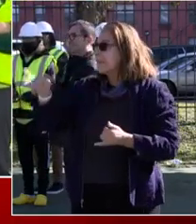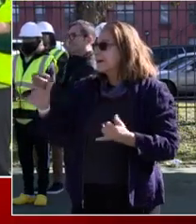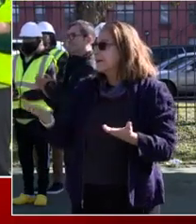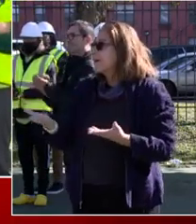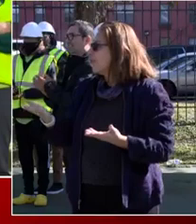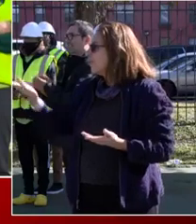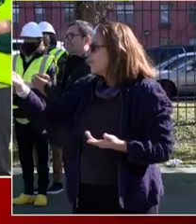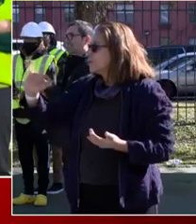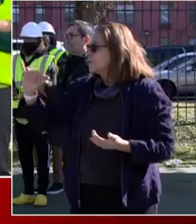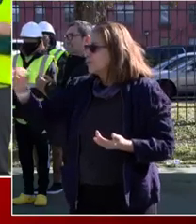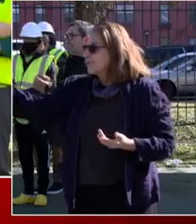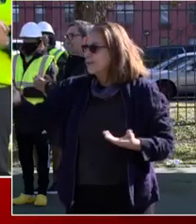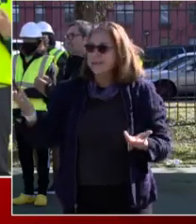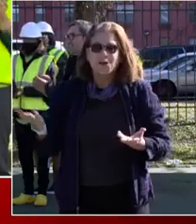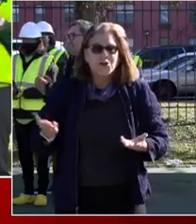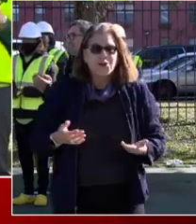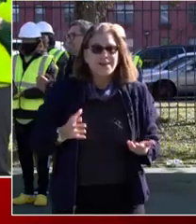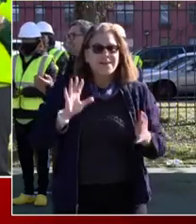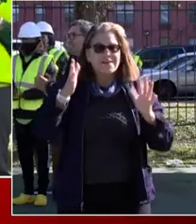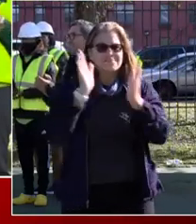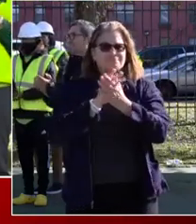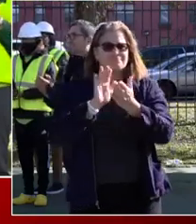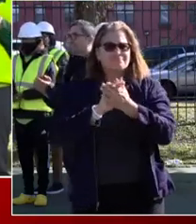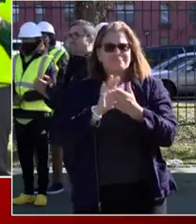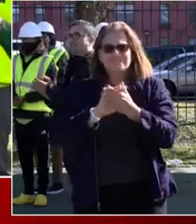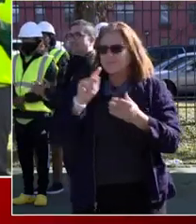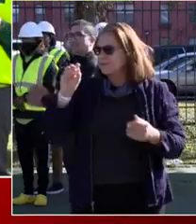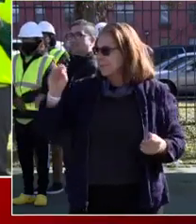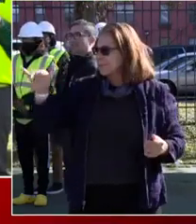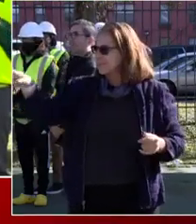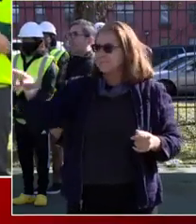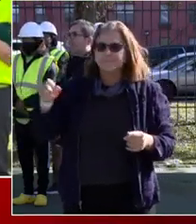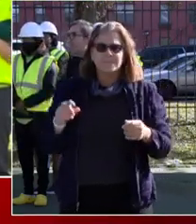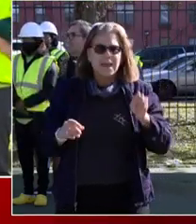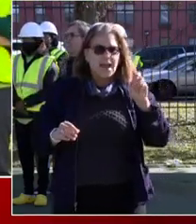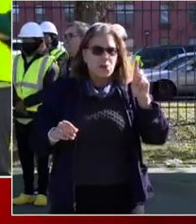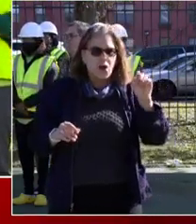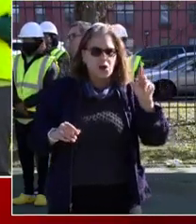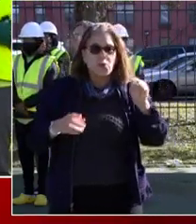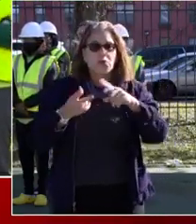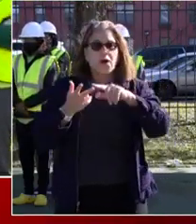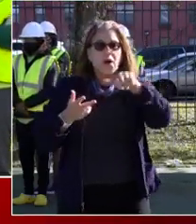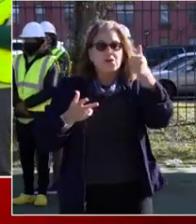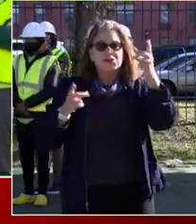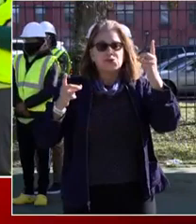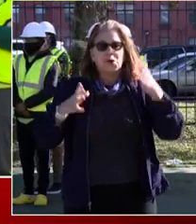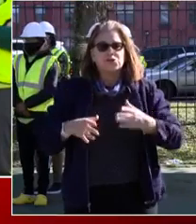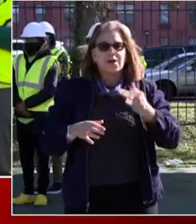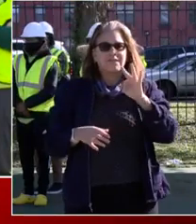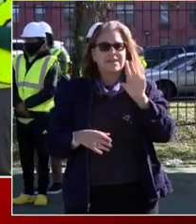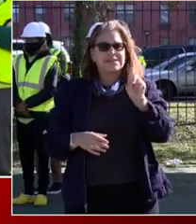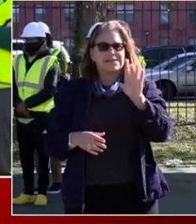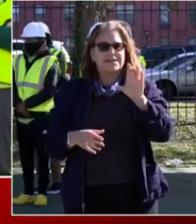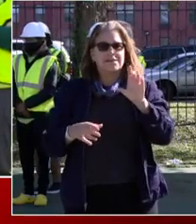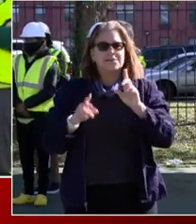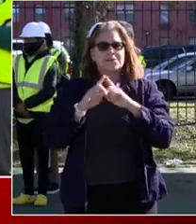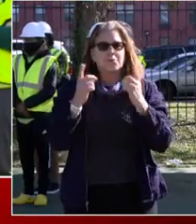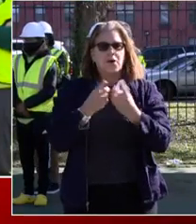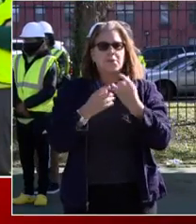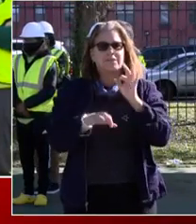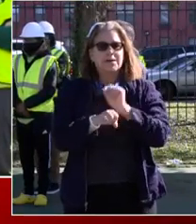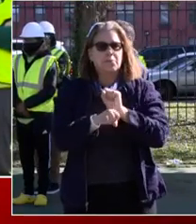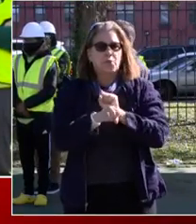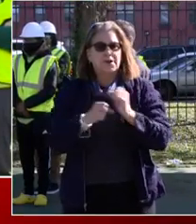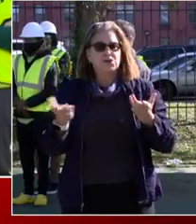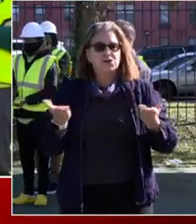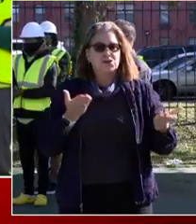Wells. Give Tommy Wells a big round of applause. And the Director of the D.C. Department of Employment Services,